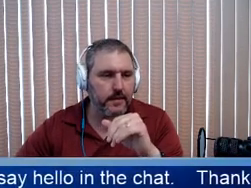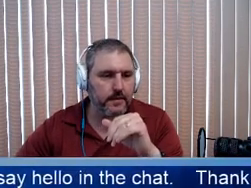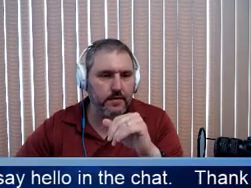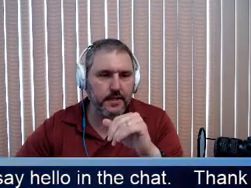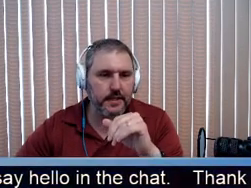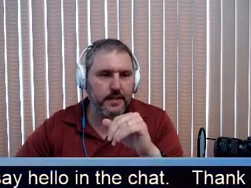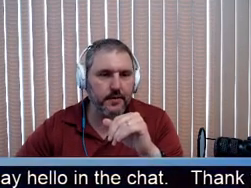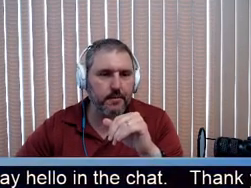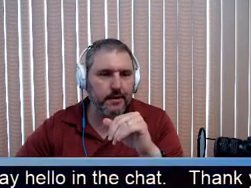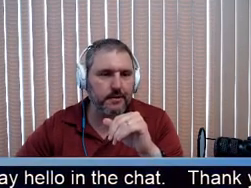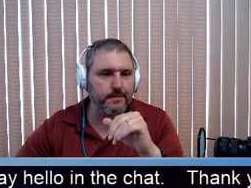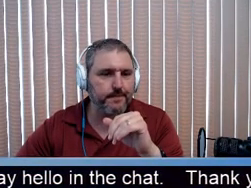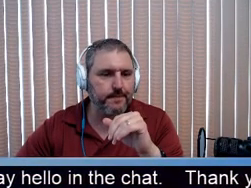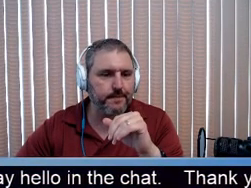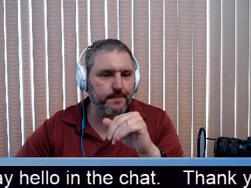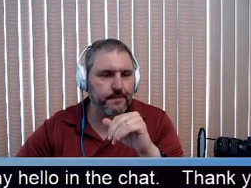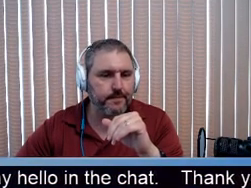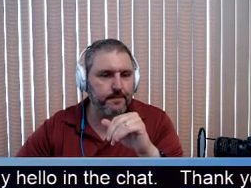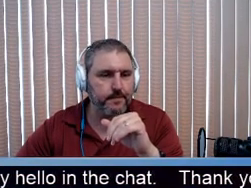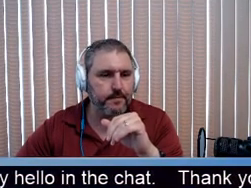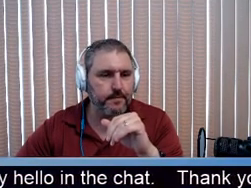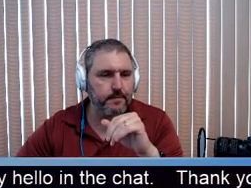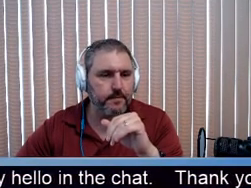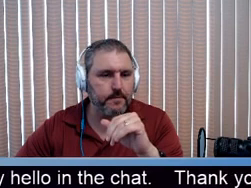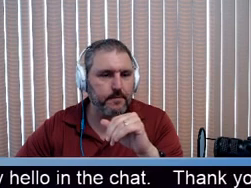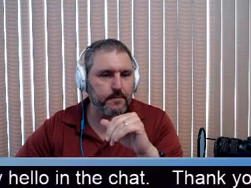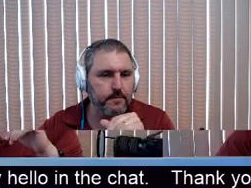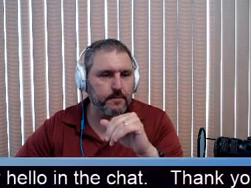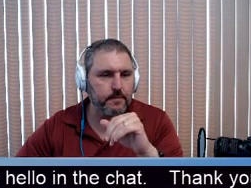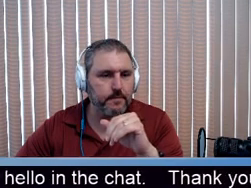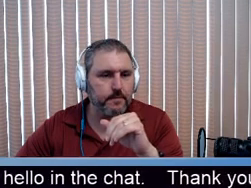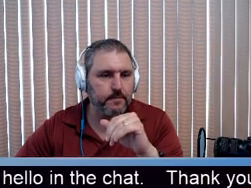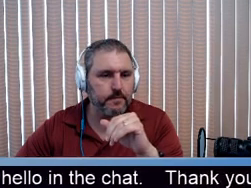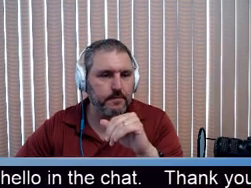profanity on there. There's nothing I can do about it.